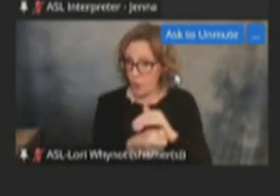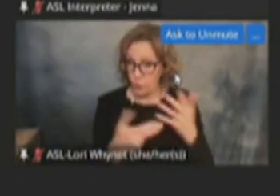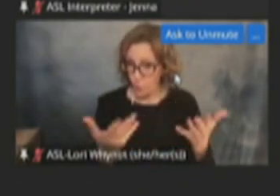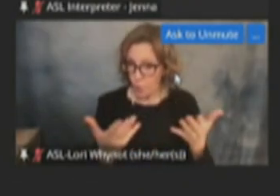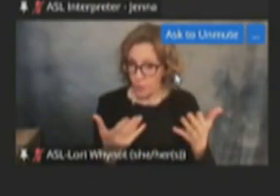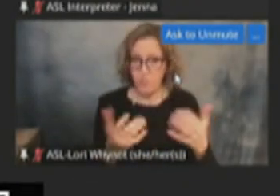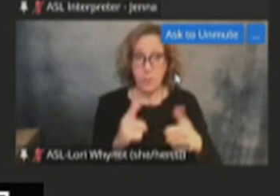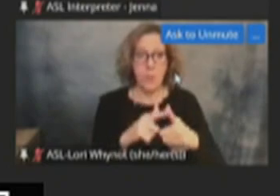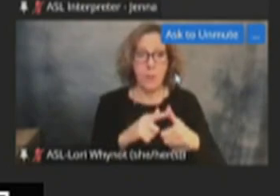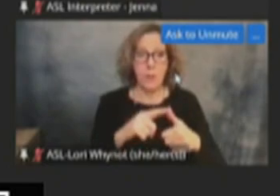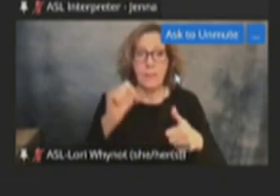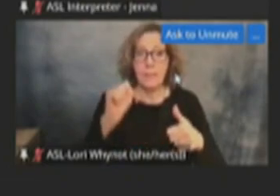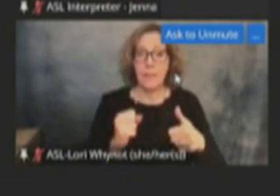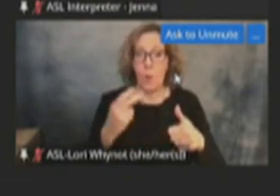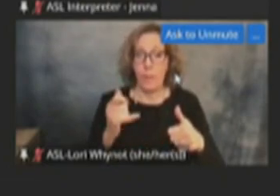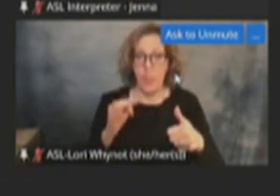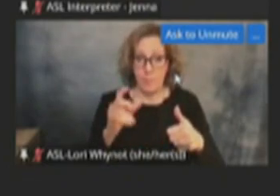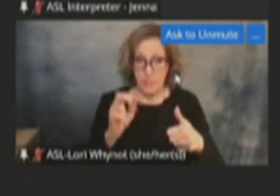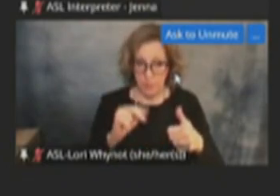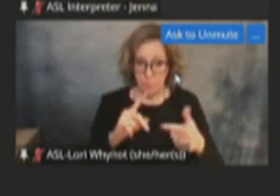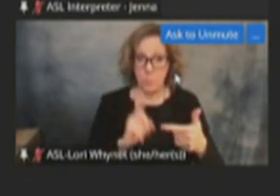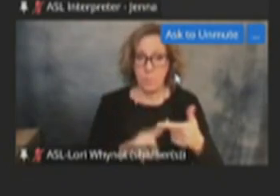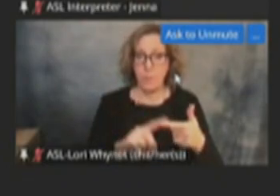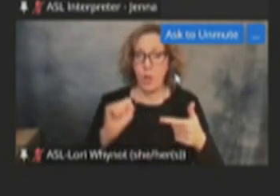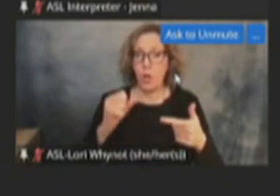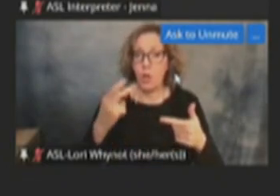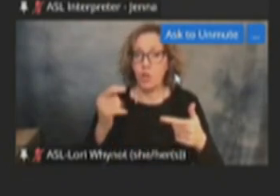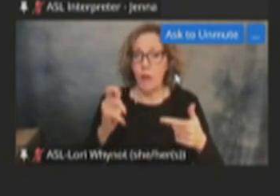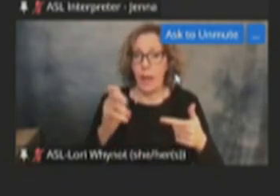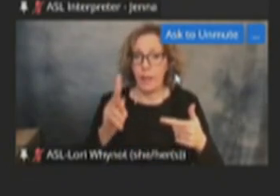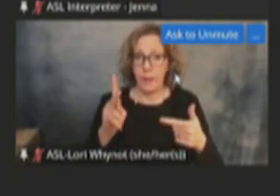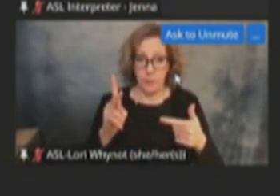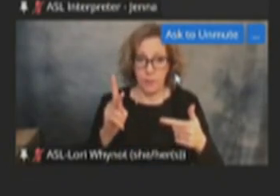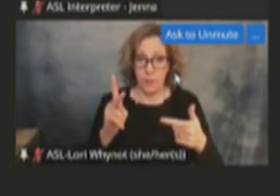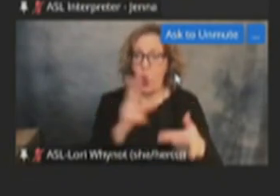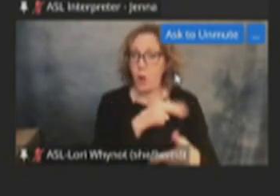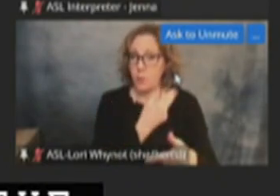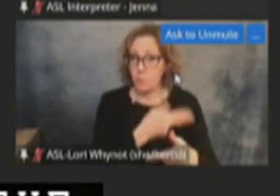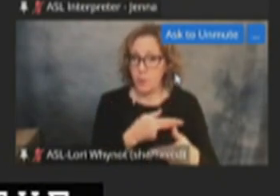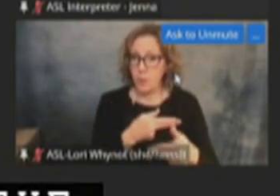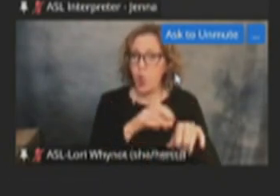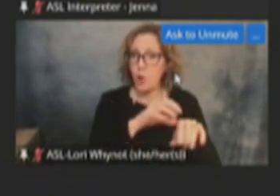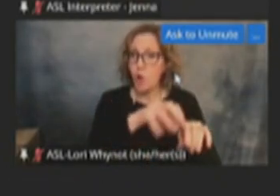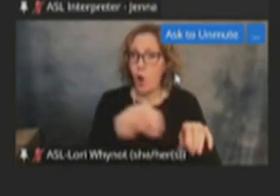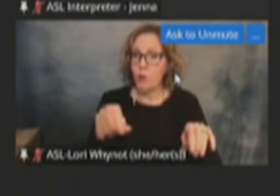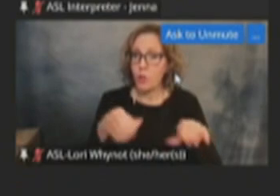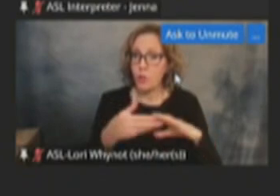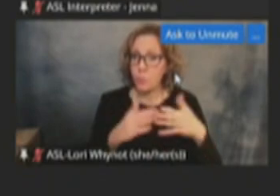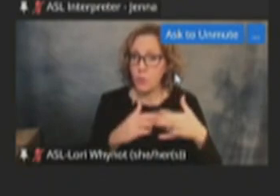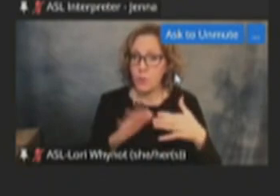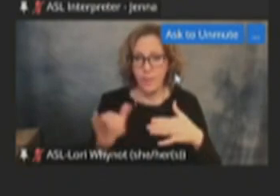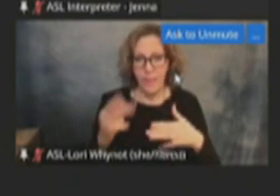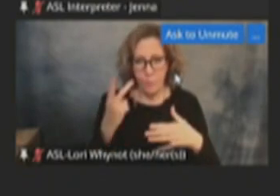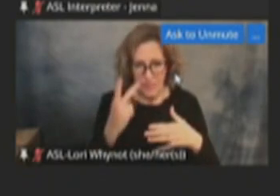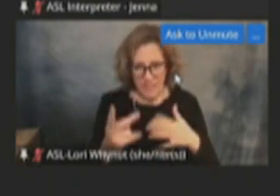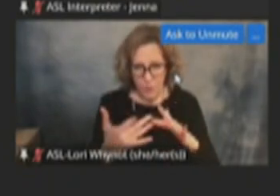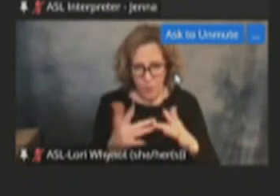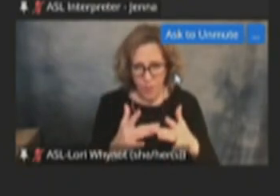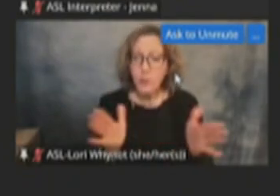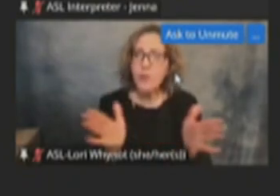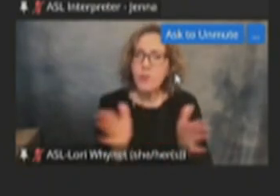Shattuck Hospital Cottage Community. If anyone has seen that online, it's a new series of mini cottages that